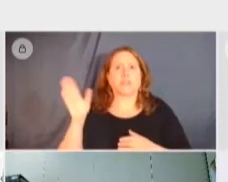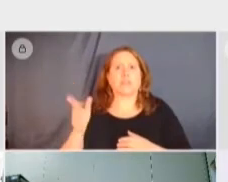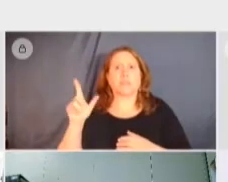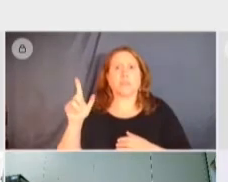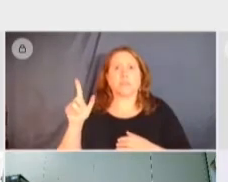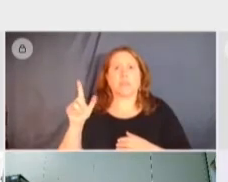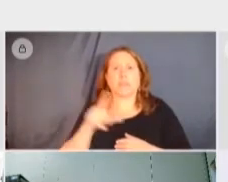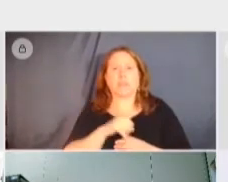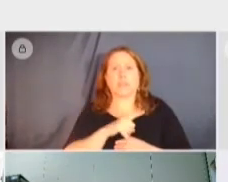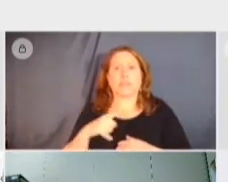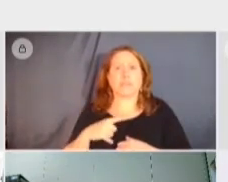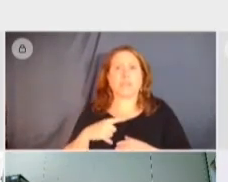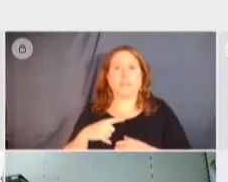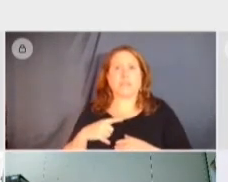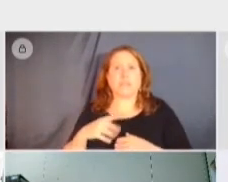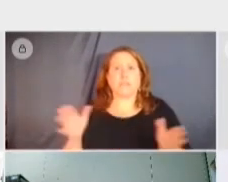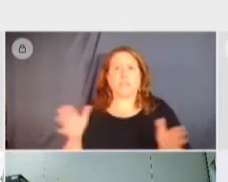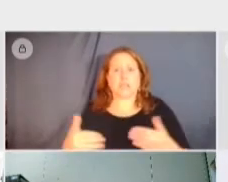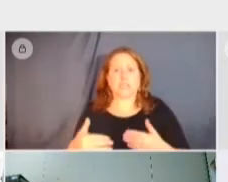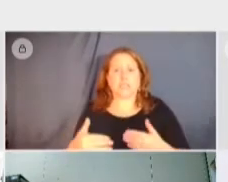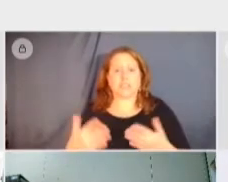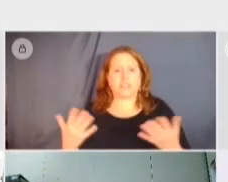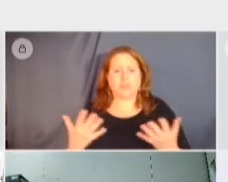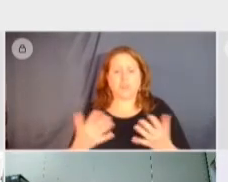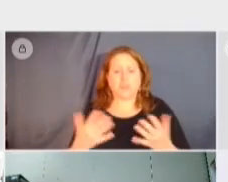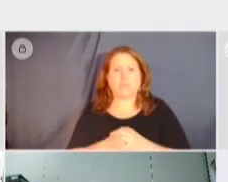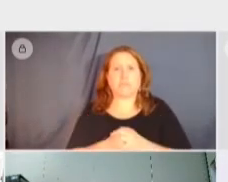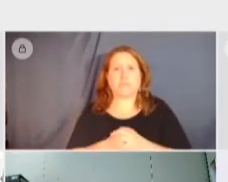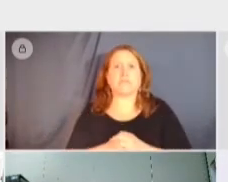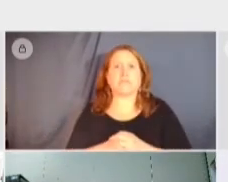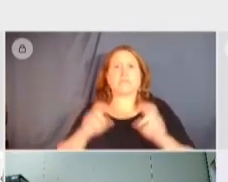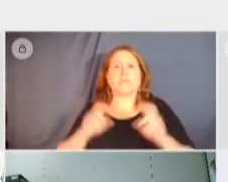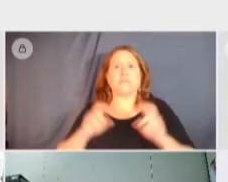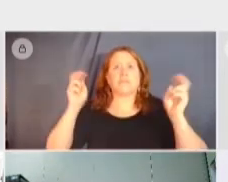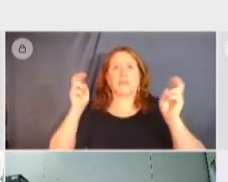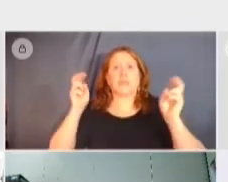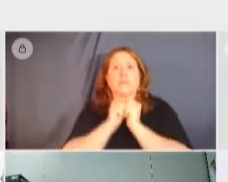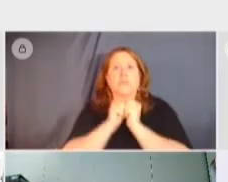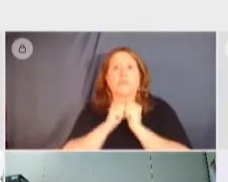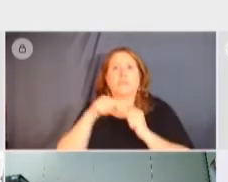I have some issues, something to talk about.